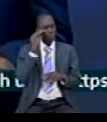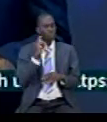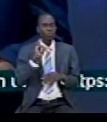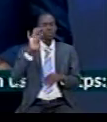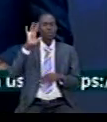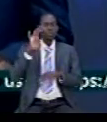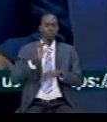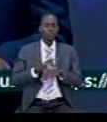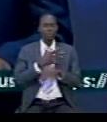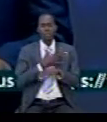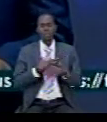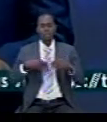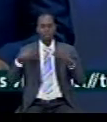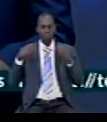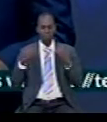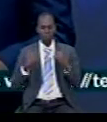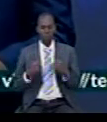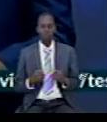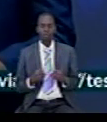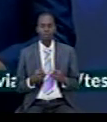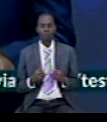your power.